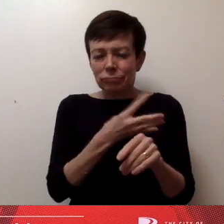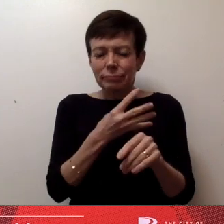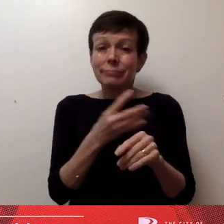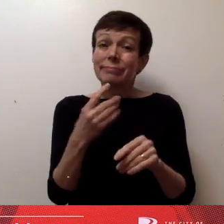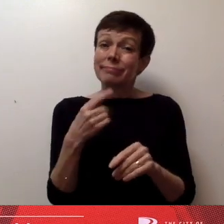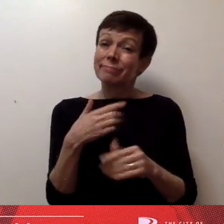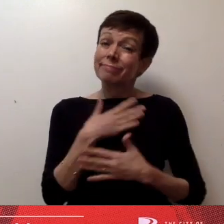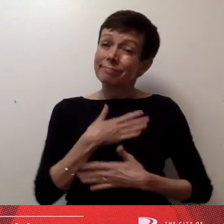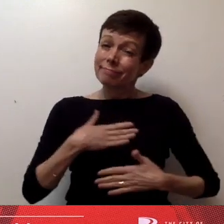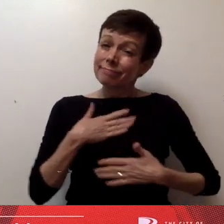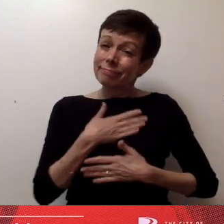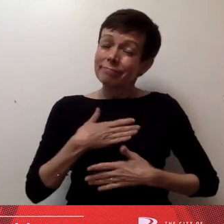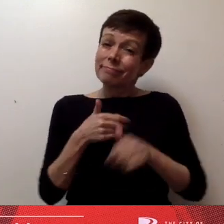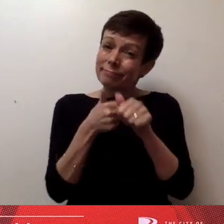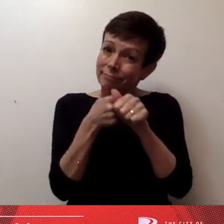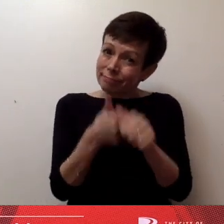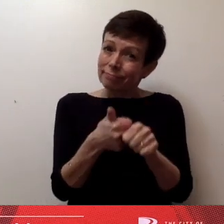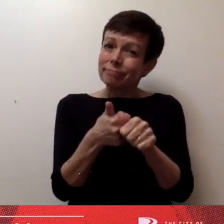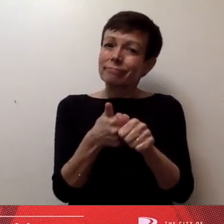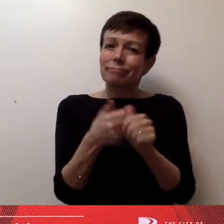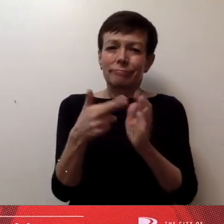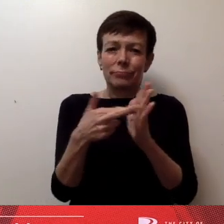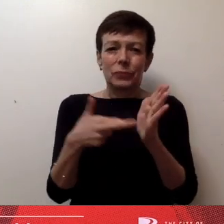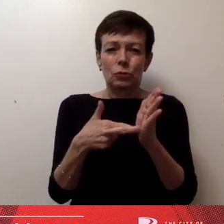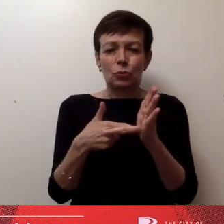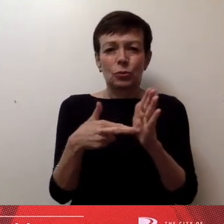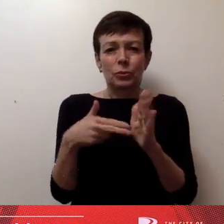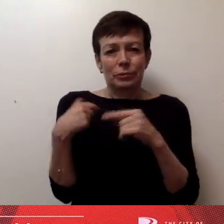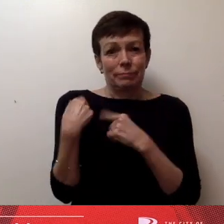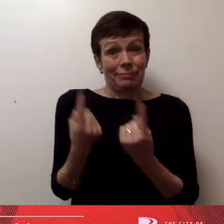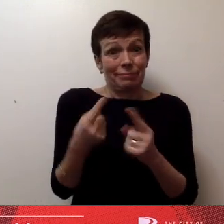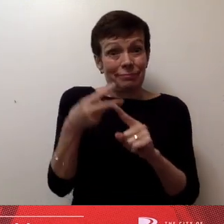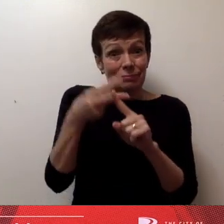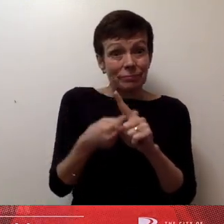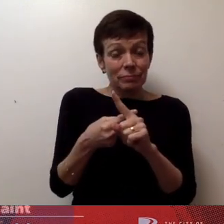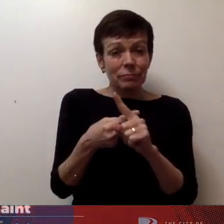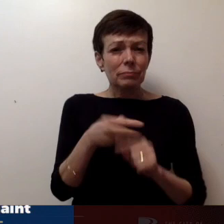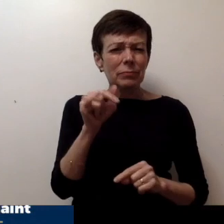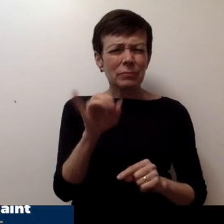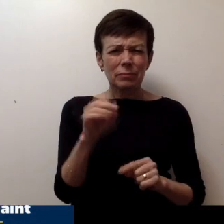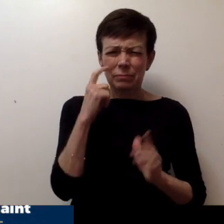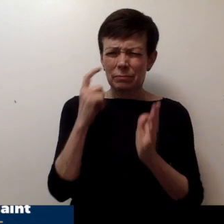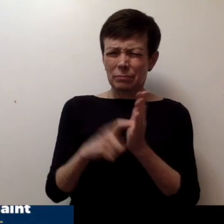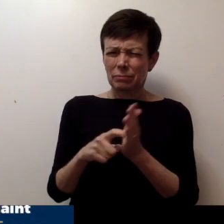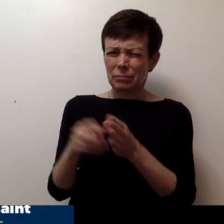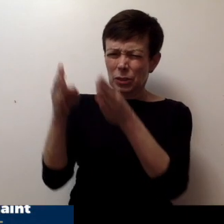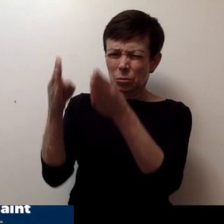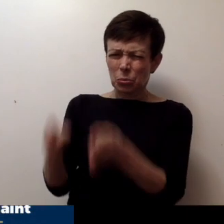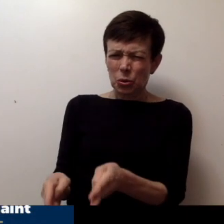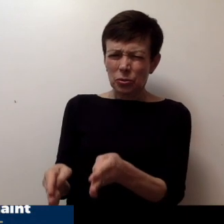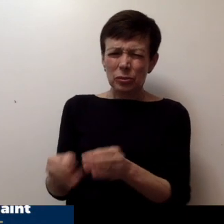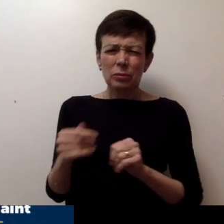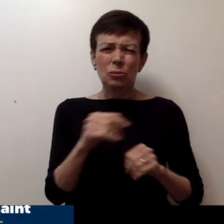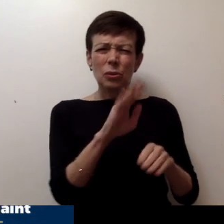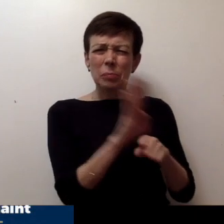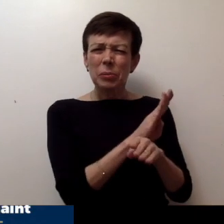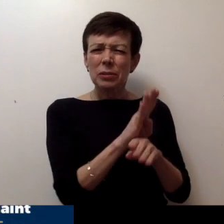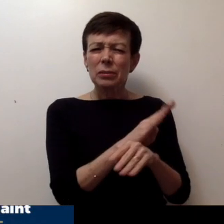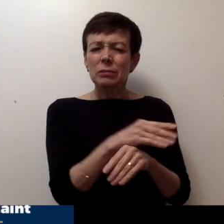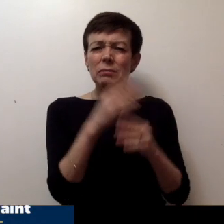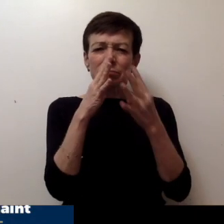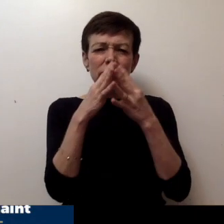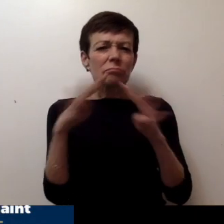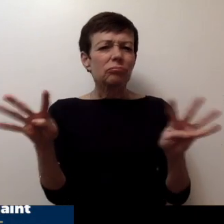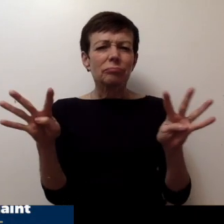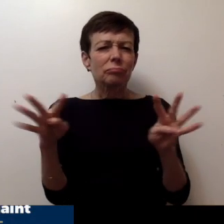vigilant as we have done over the previous months. If you see an individual or a business that is violating the provincial